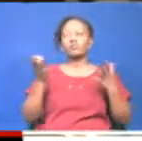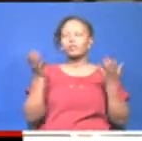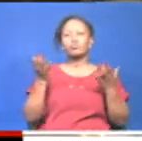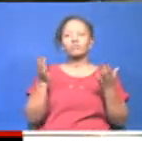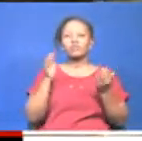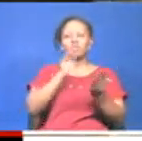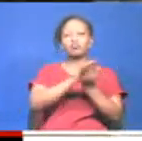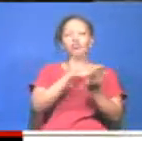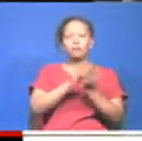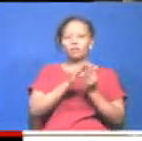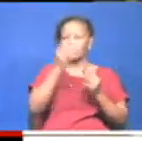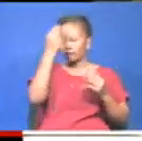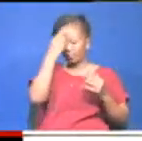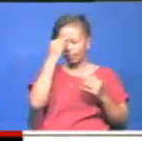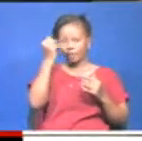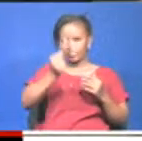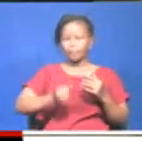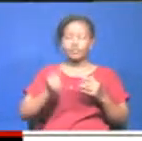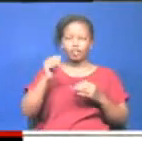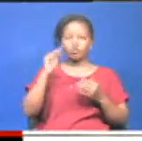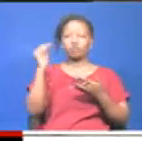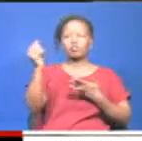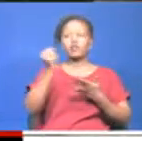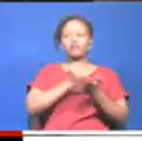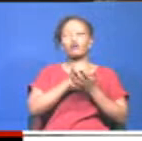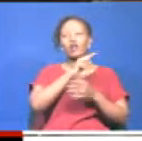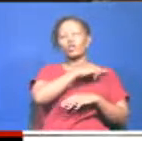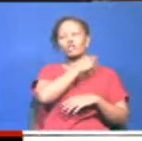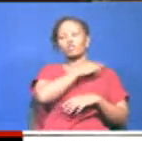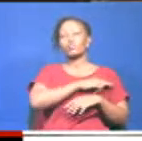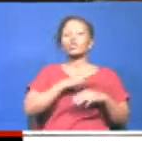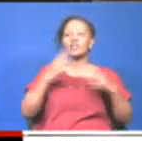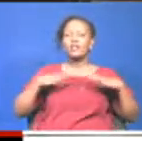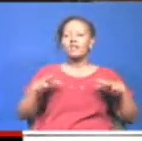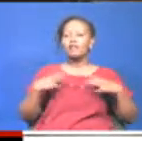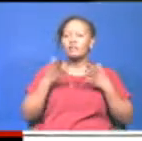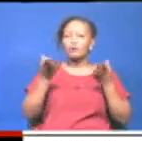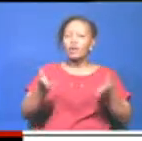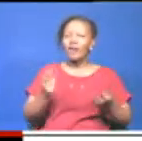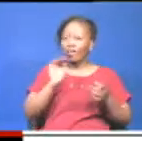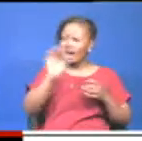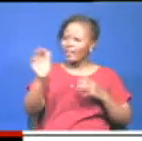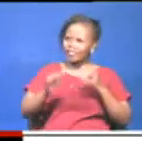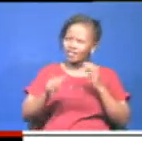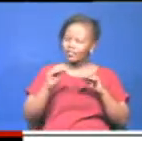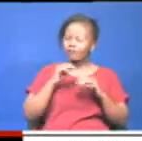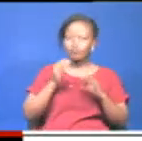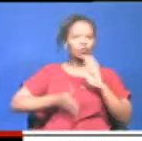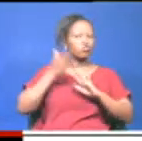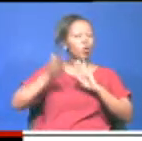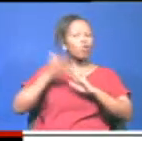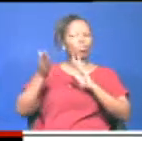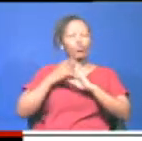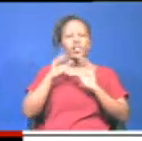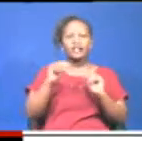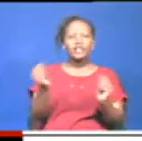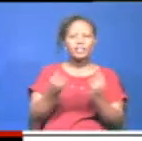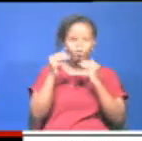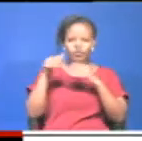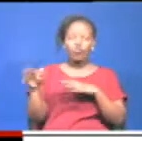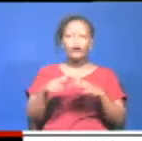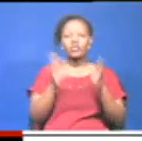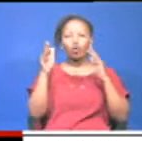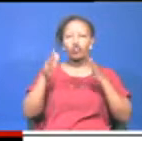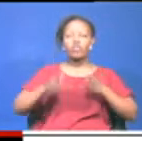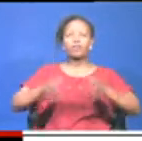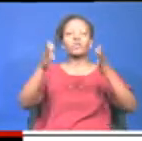at the Kajiado Referral Hospital. Residents are now calling for quick safety measures to be put in place on the road, which they